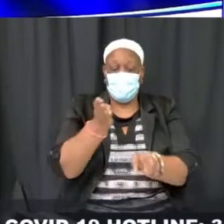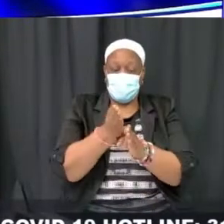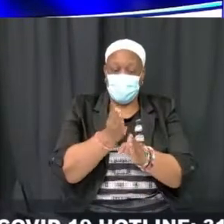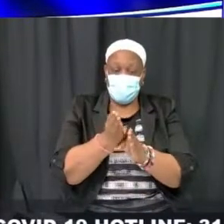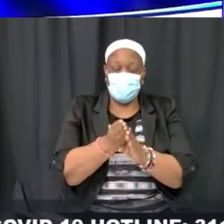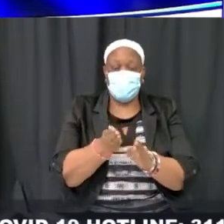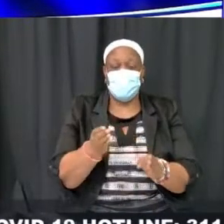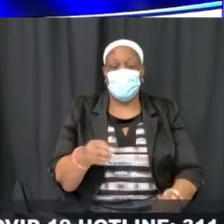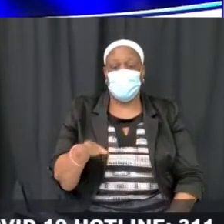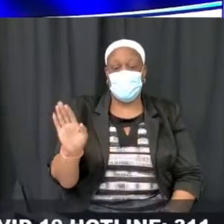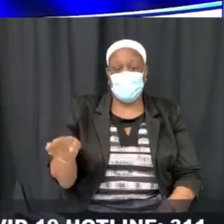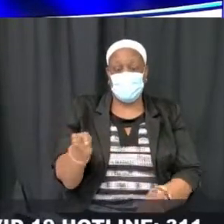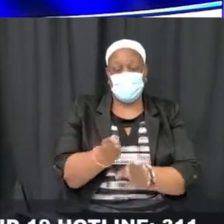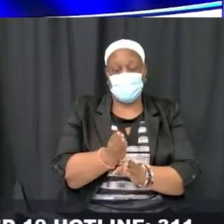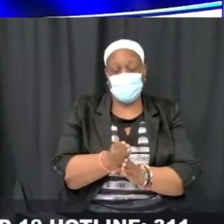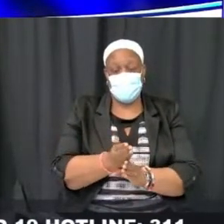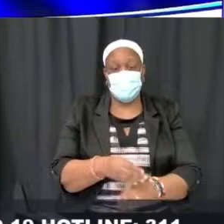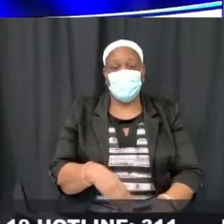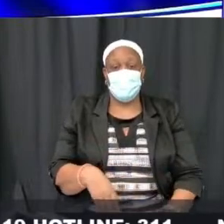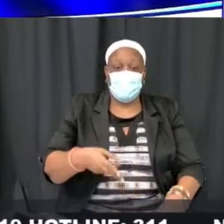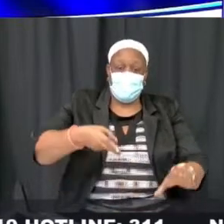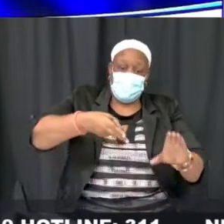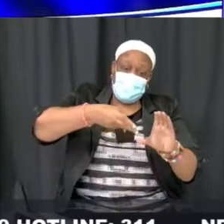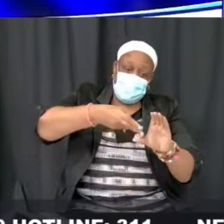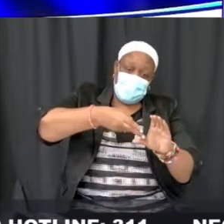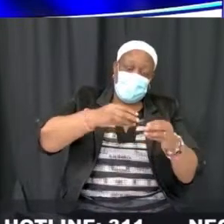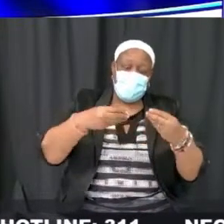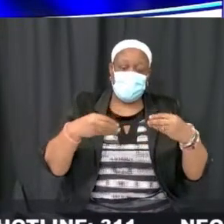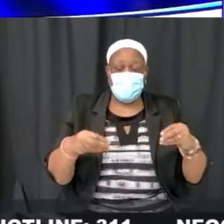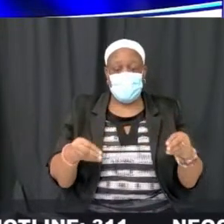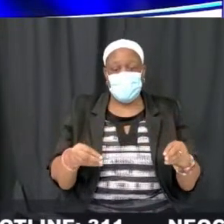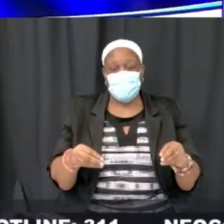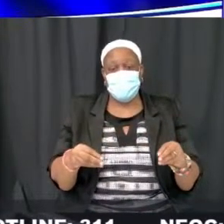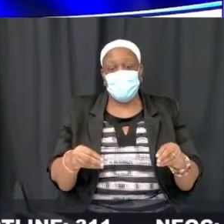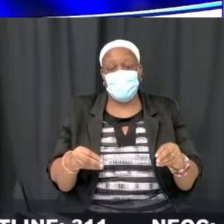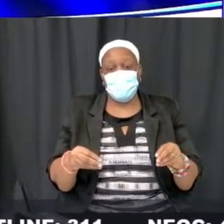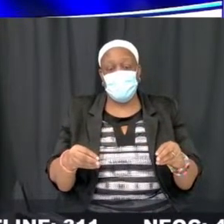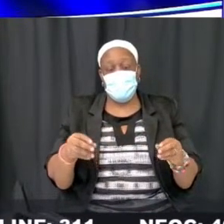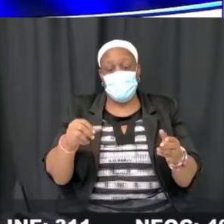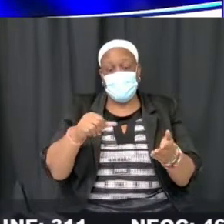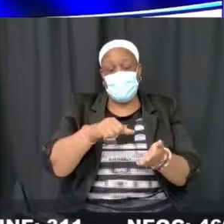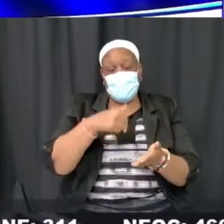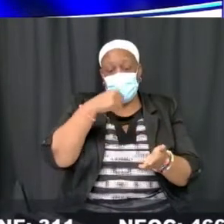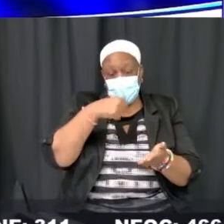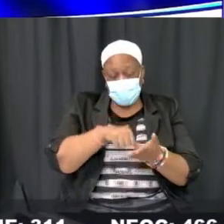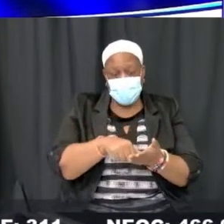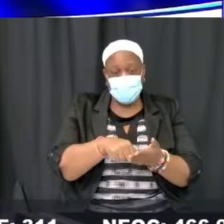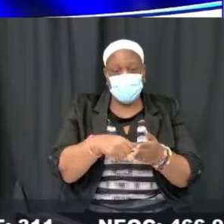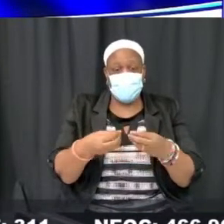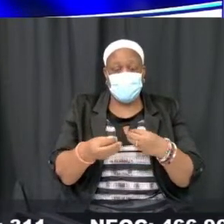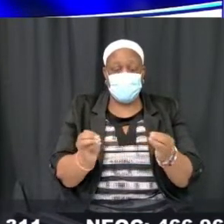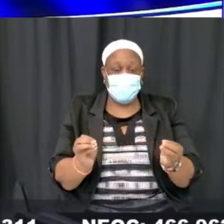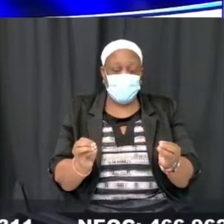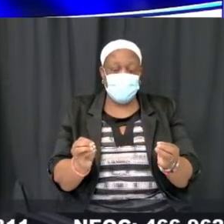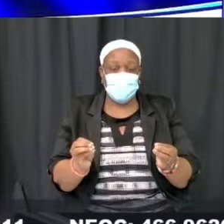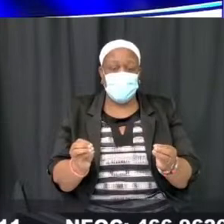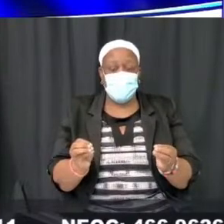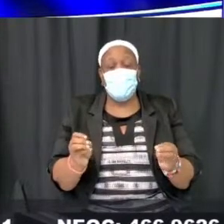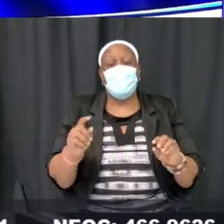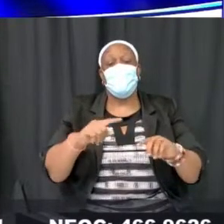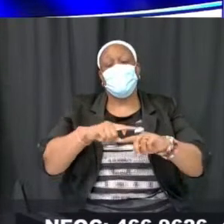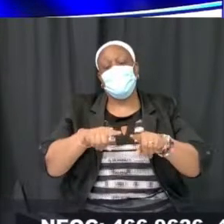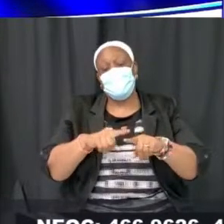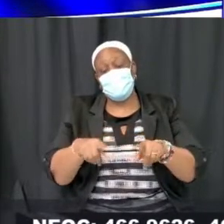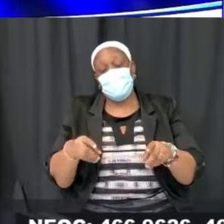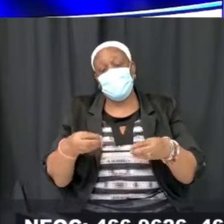and taxis, gas stations, courier services, and such other businesses as may be approved by